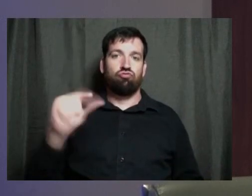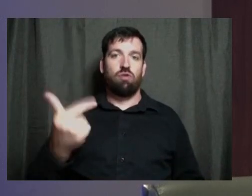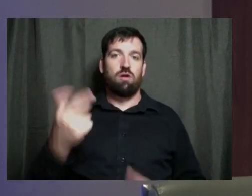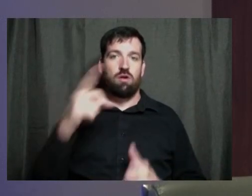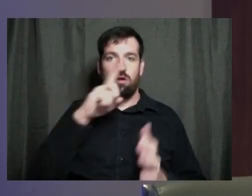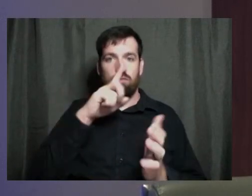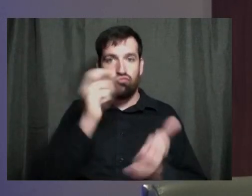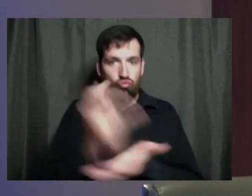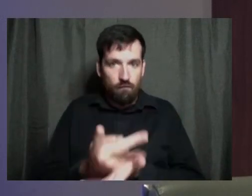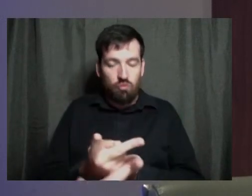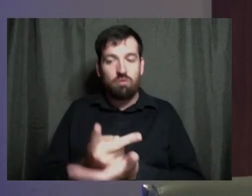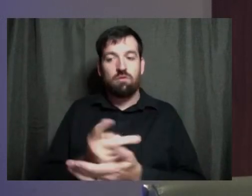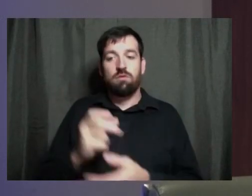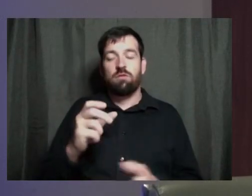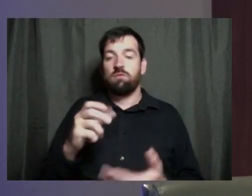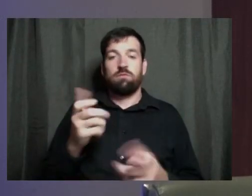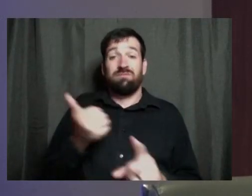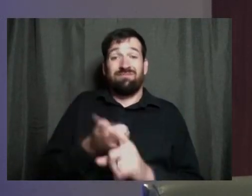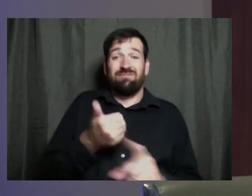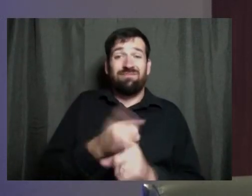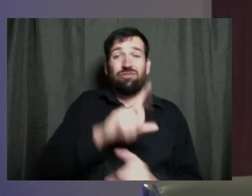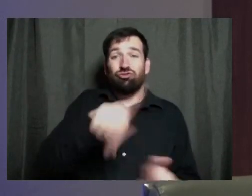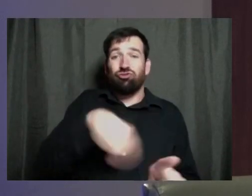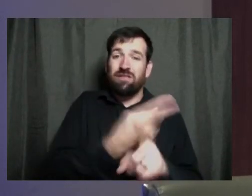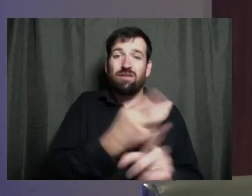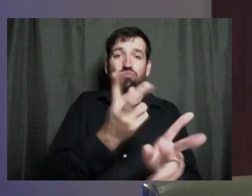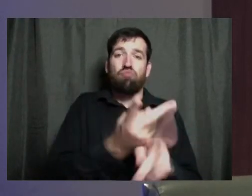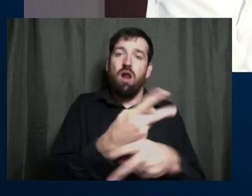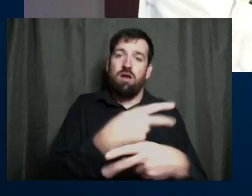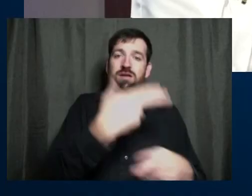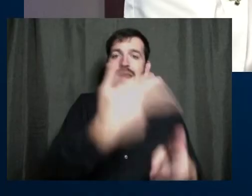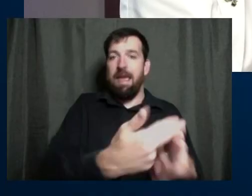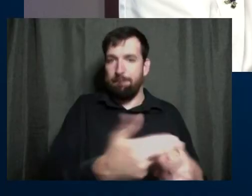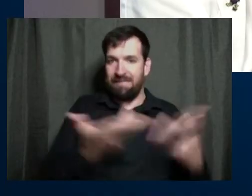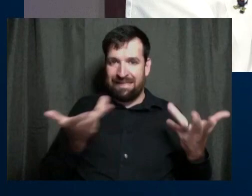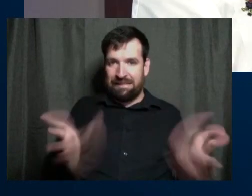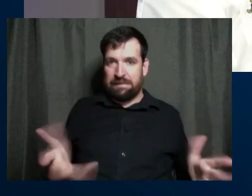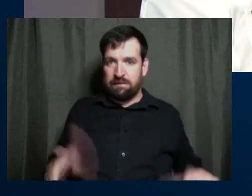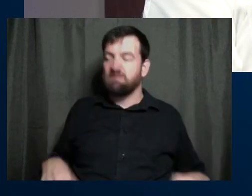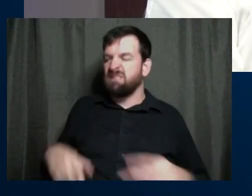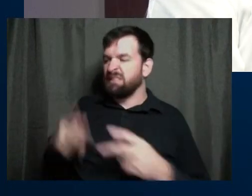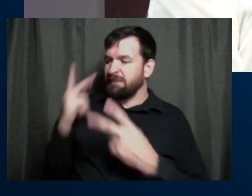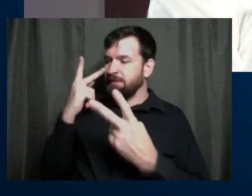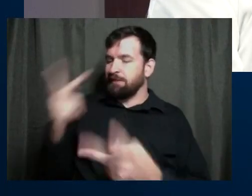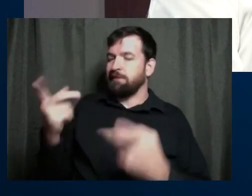Comirnaty is nothing but the product name Hawkeye for the drug itself. Yeah, we saw this come out early on.